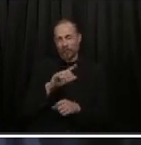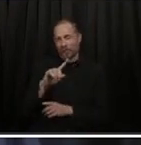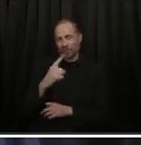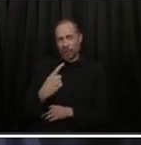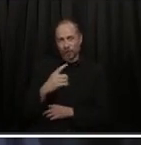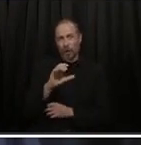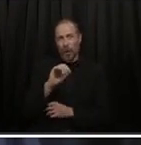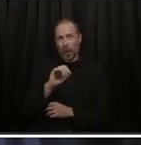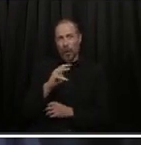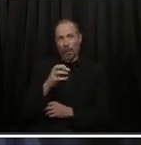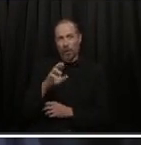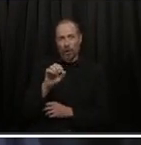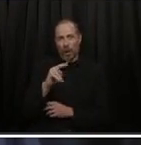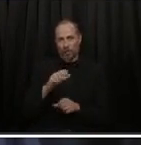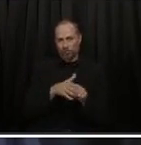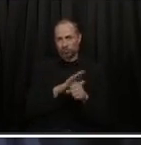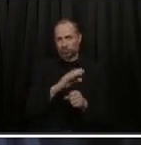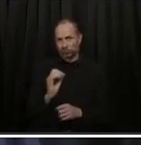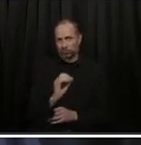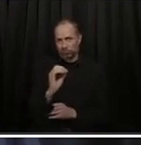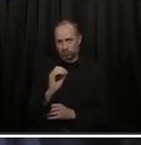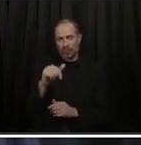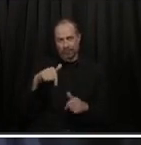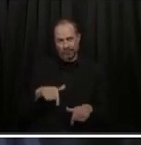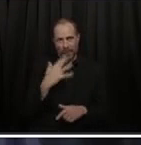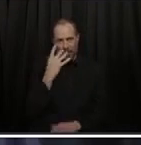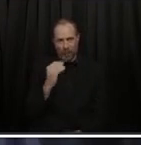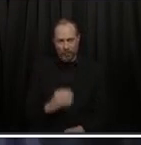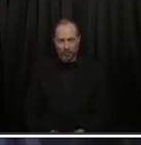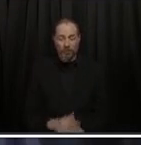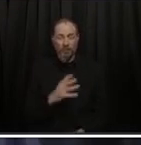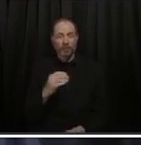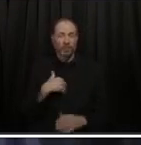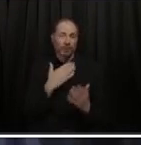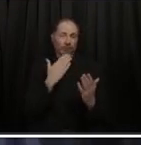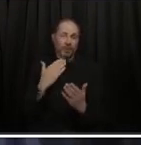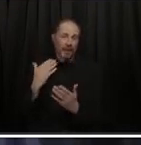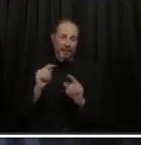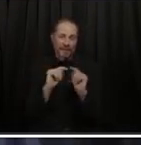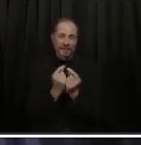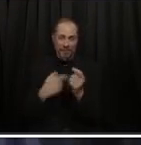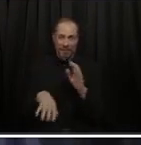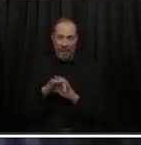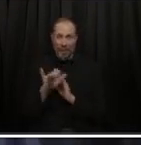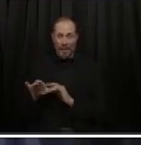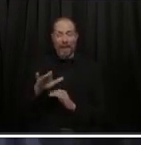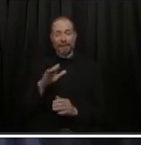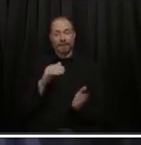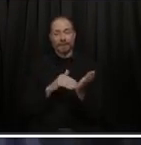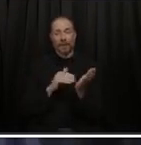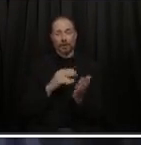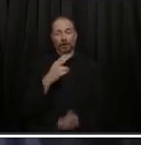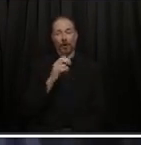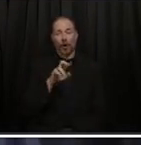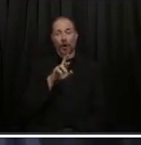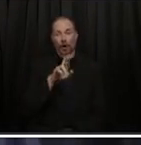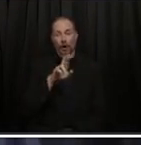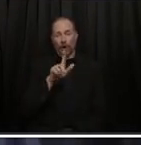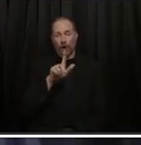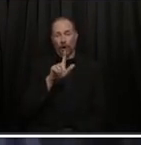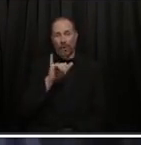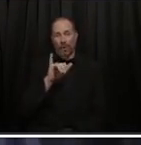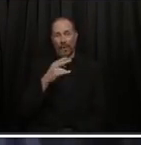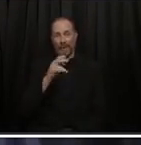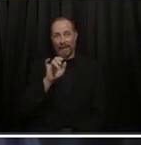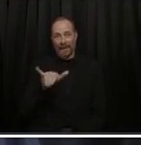the Omicron variant in Colorado. And I want to thank the team that found this, Dr. Herlihy, her team of epidemiologists, the Colorado